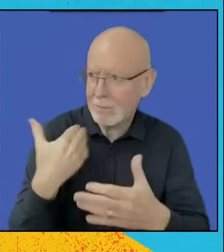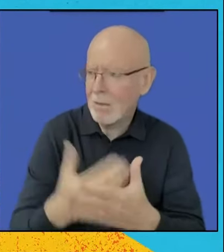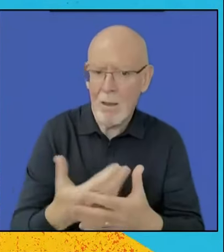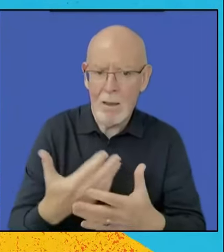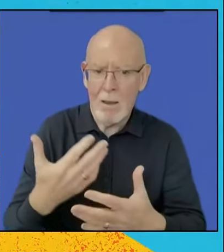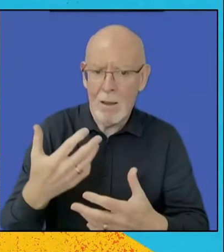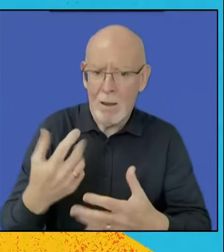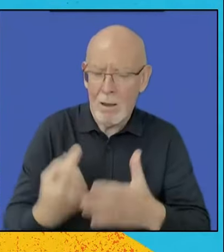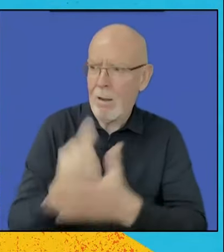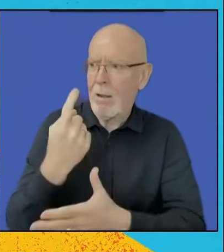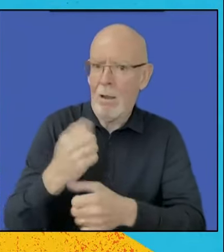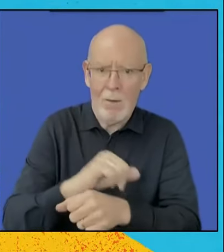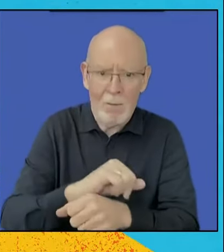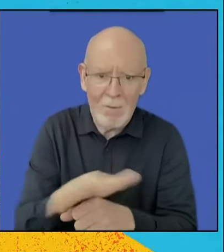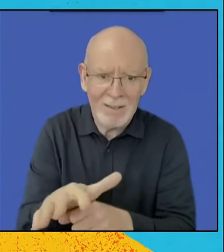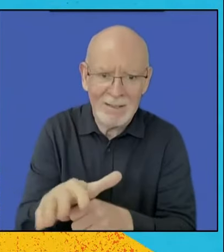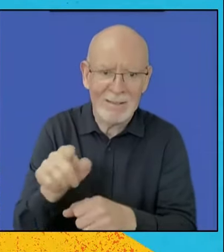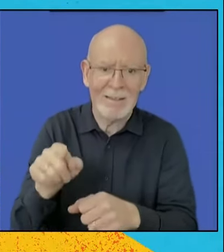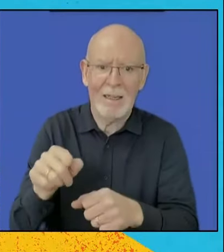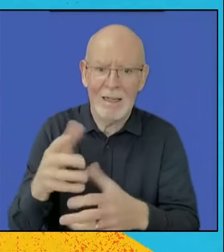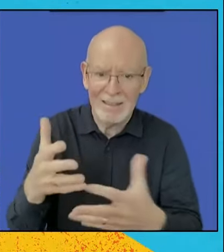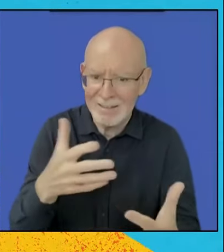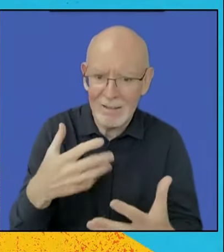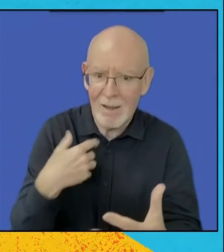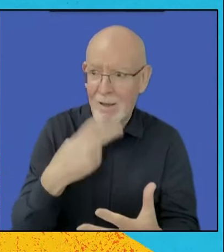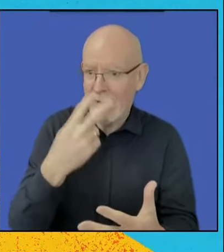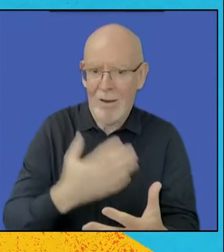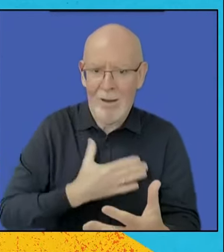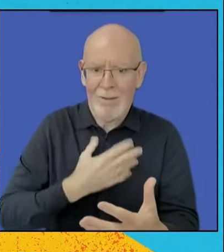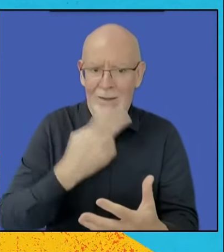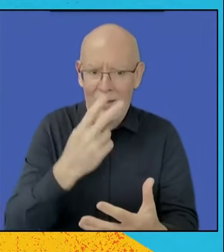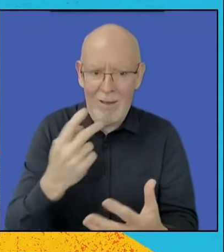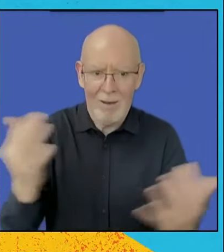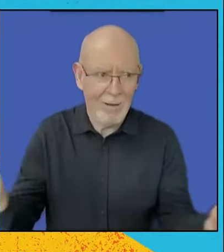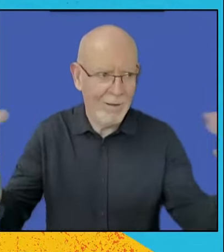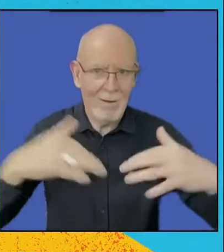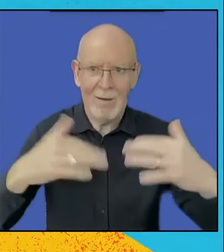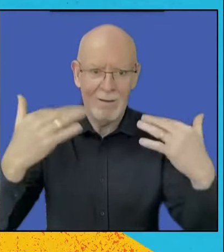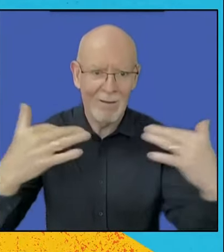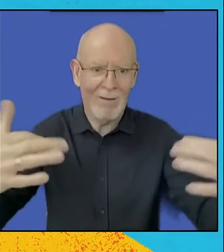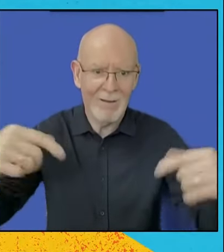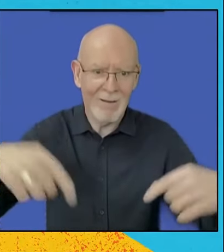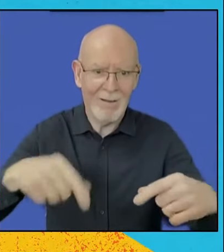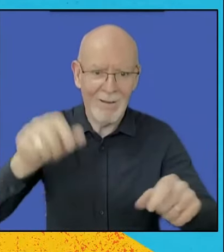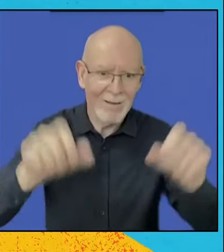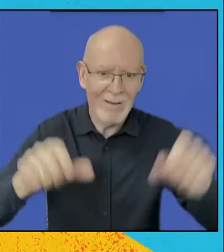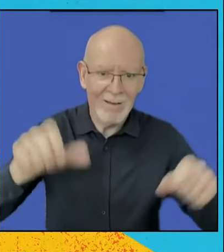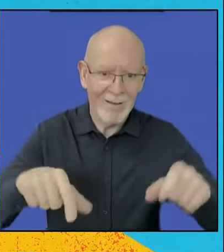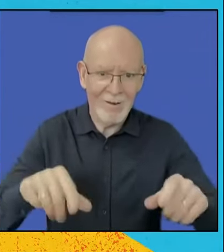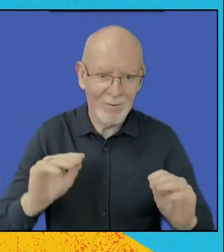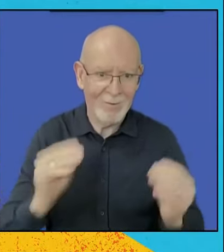room, some of you are in the overflow room, and some of you are watching us online, including gatherings at UN houses in